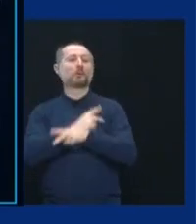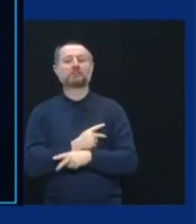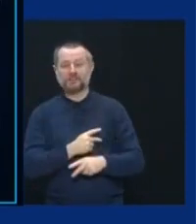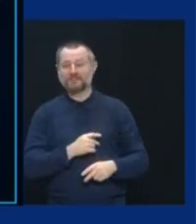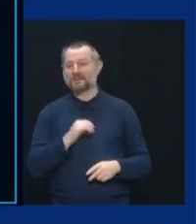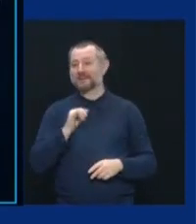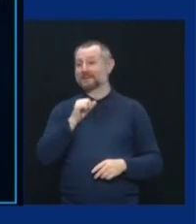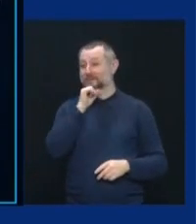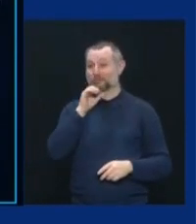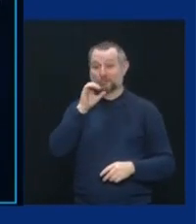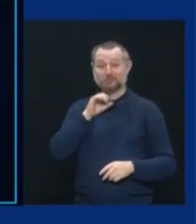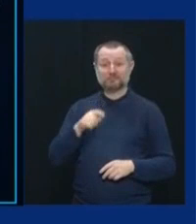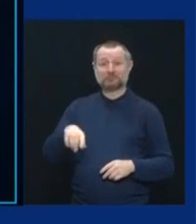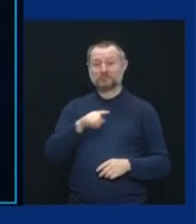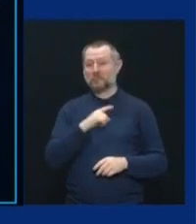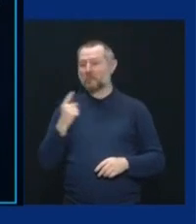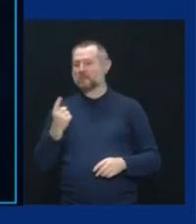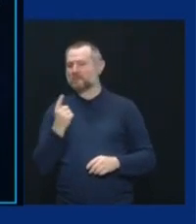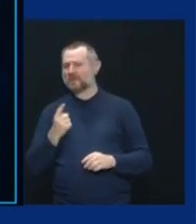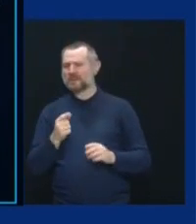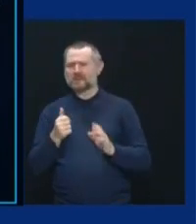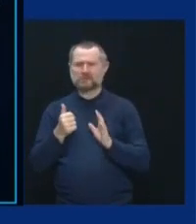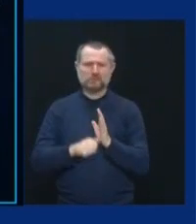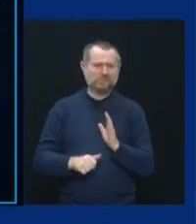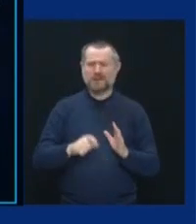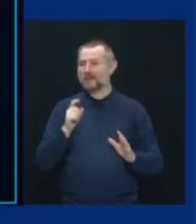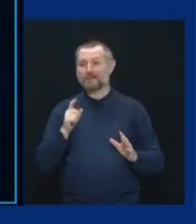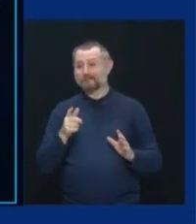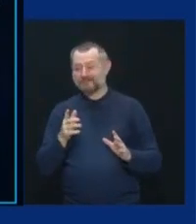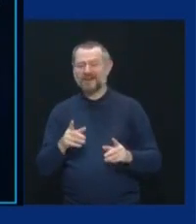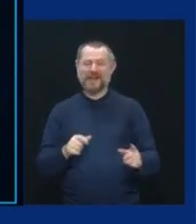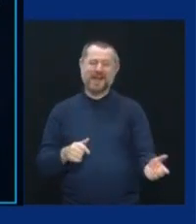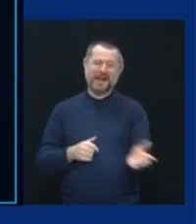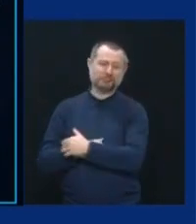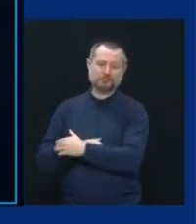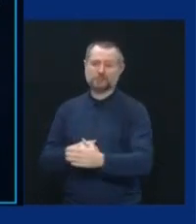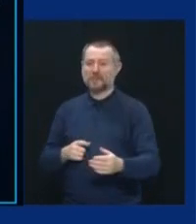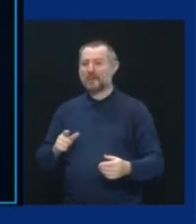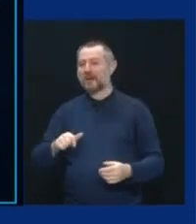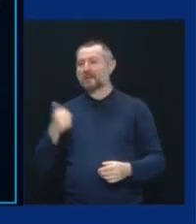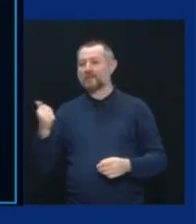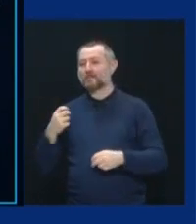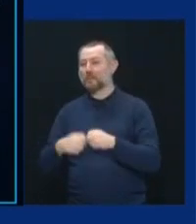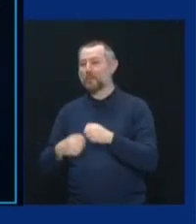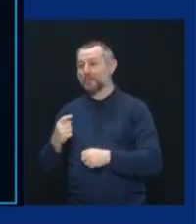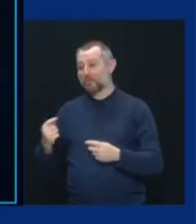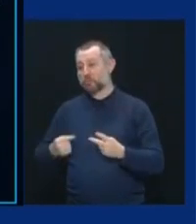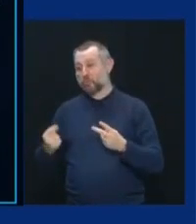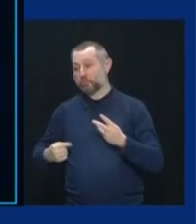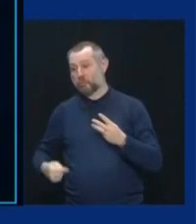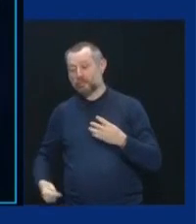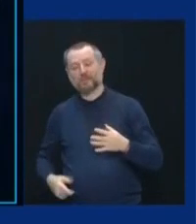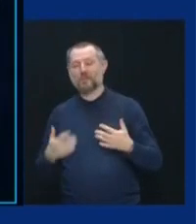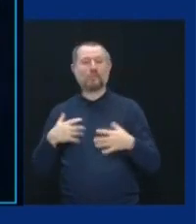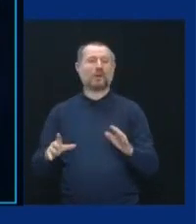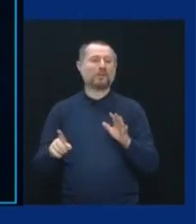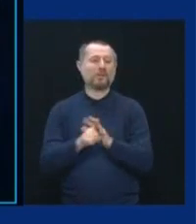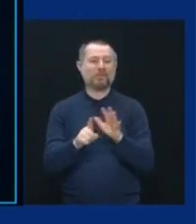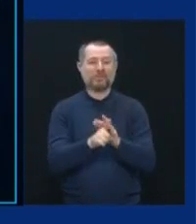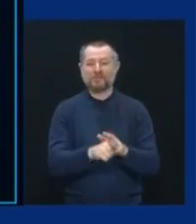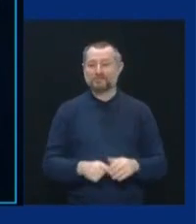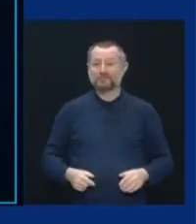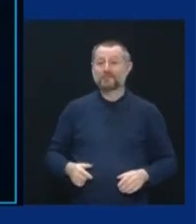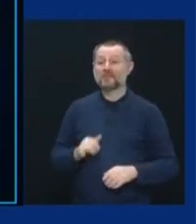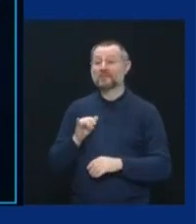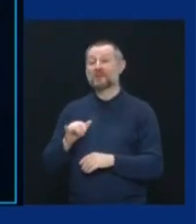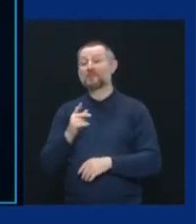out of the hospital before they can come up with a secondary infection that's problematic. The patients were not